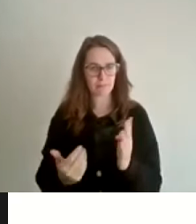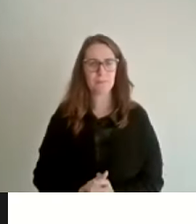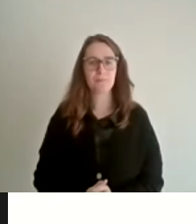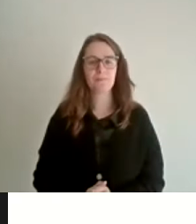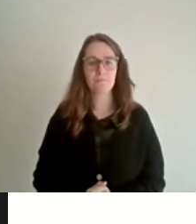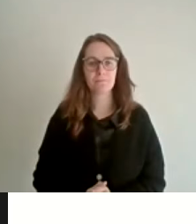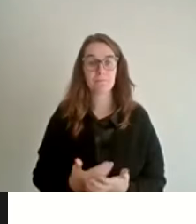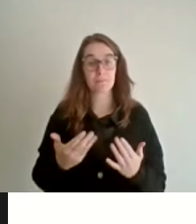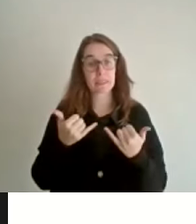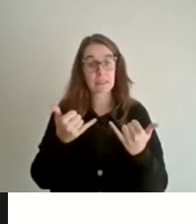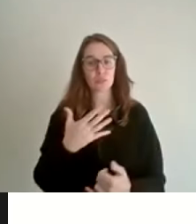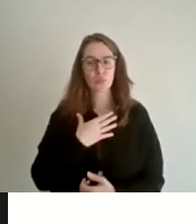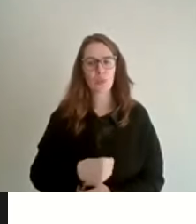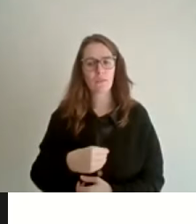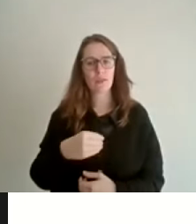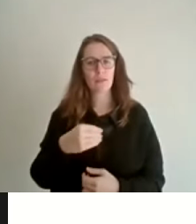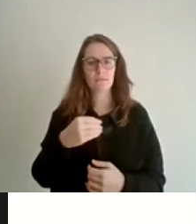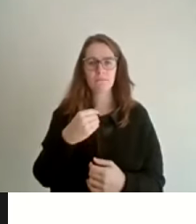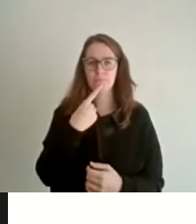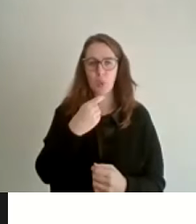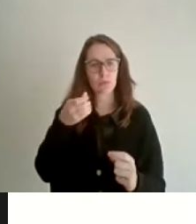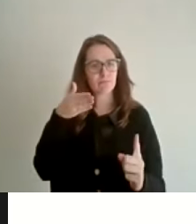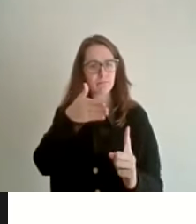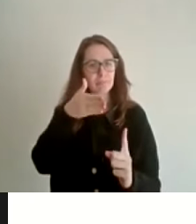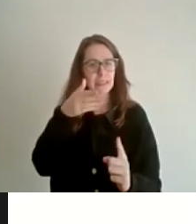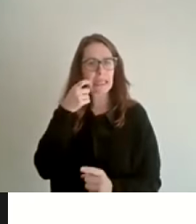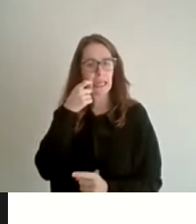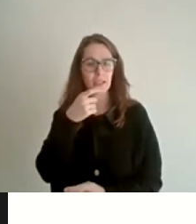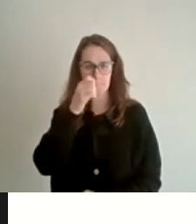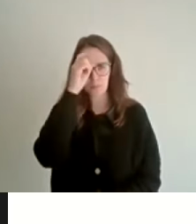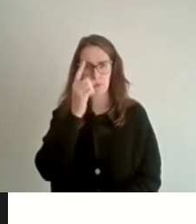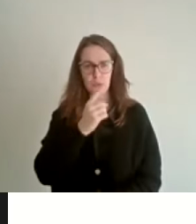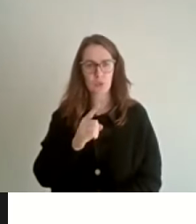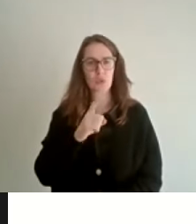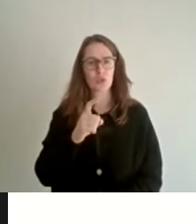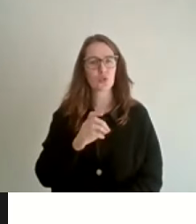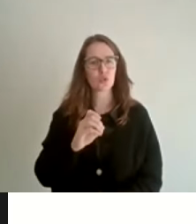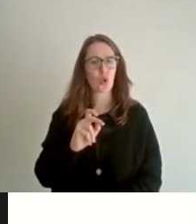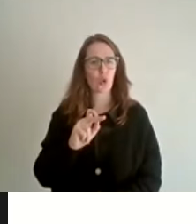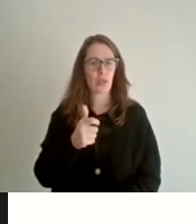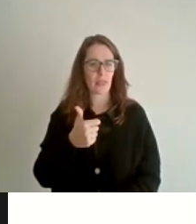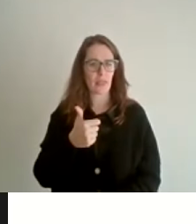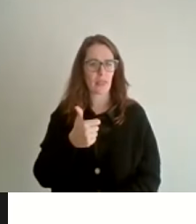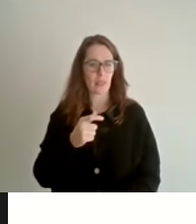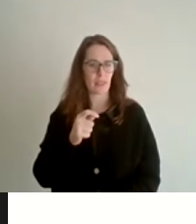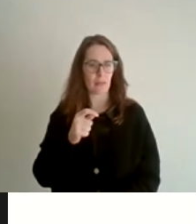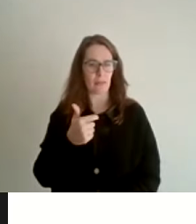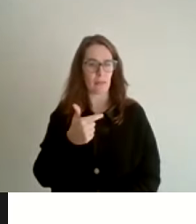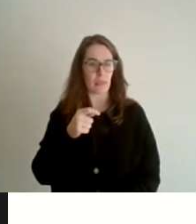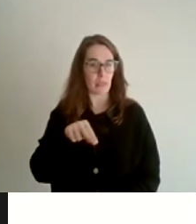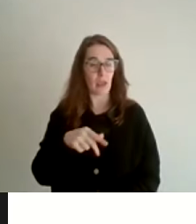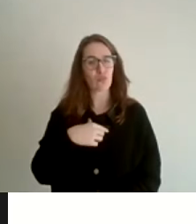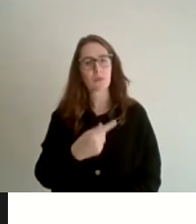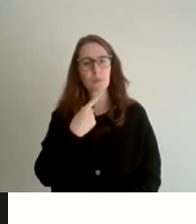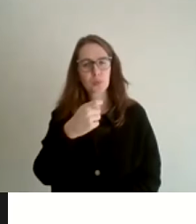And now I would like to address a question to Professor Zoltán Bajmóci, and I would like to ask him to reflect